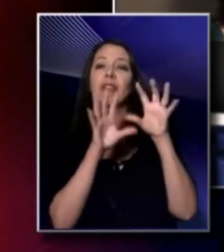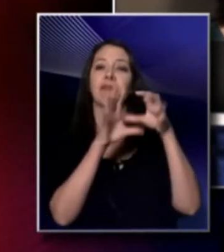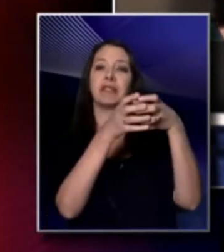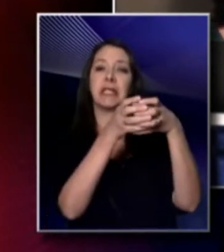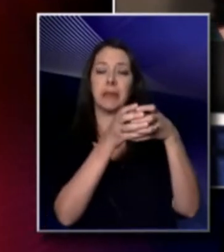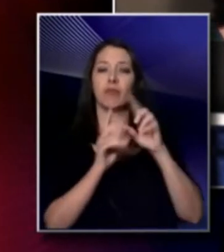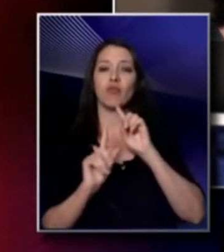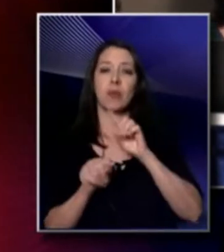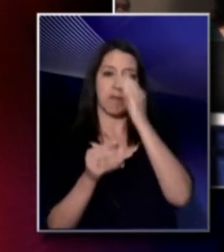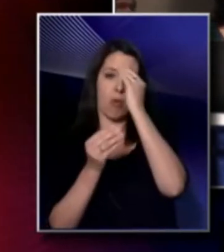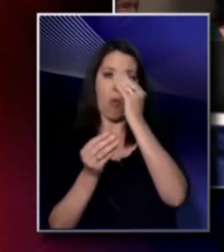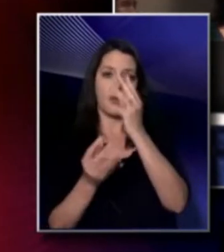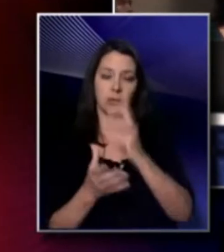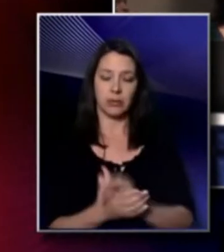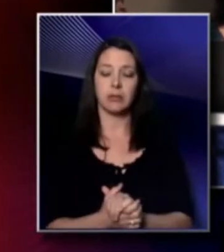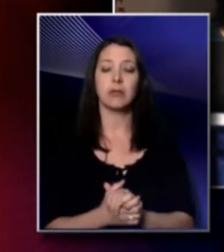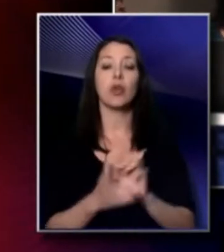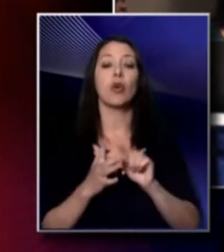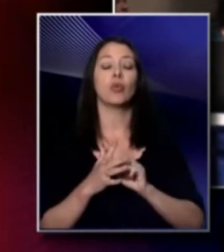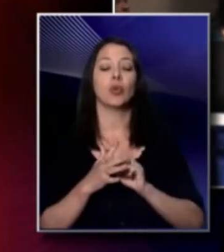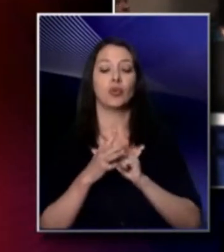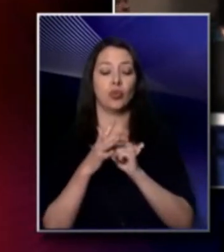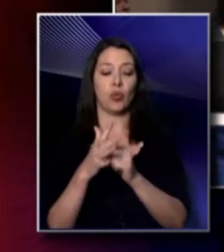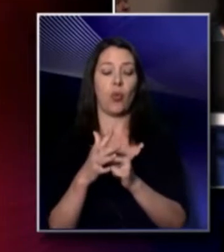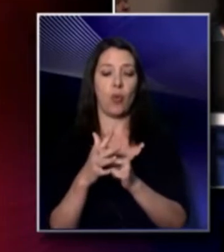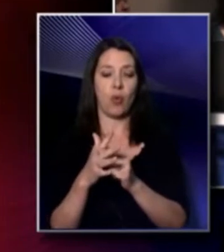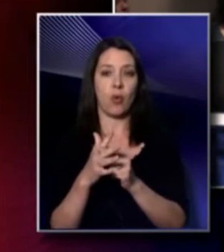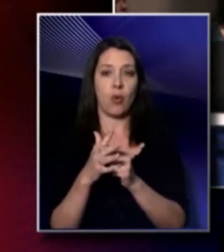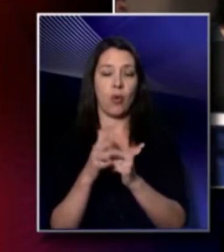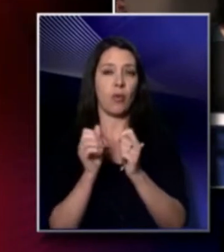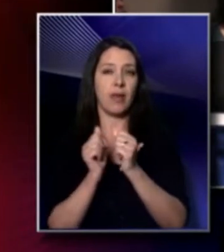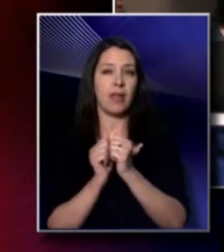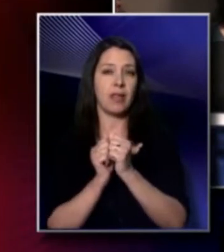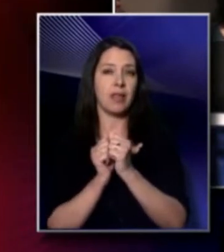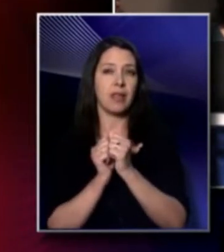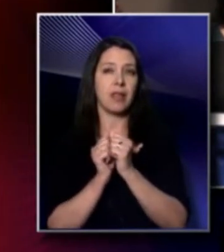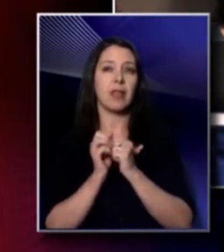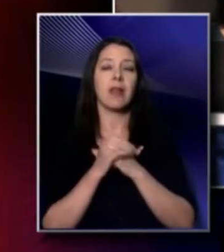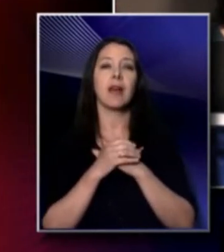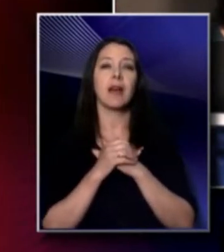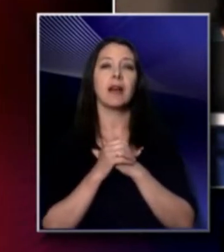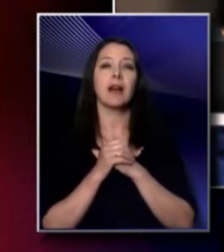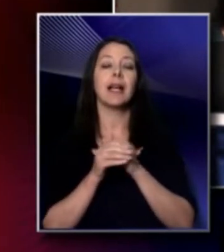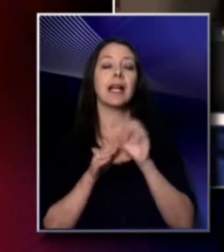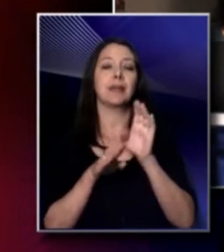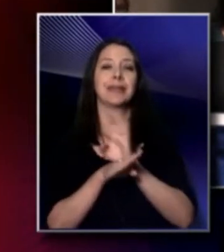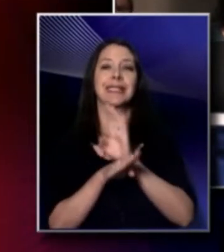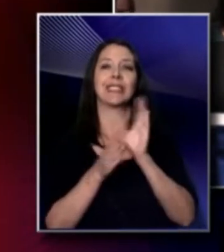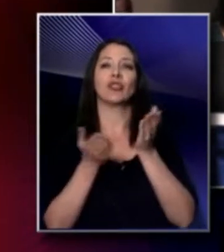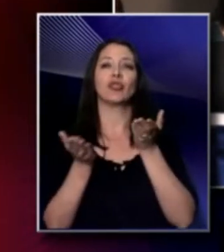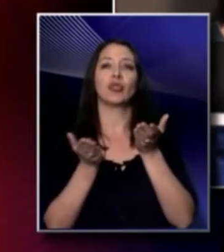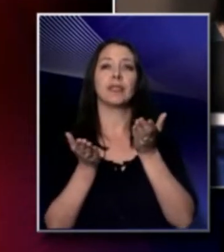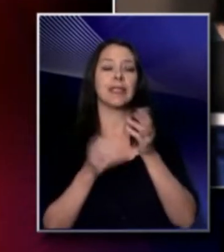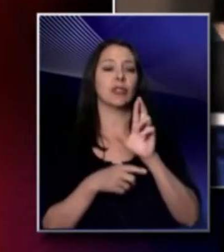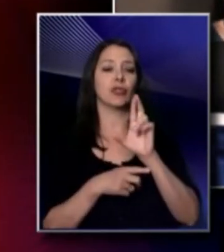We start with Business Services,